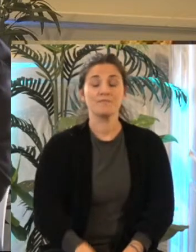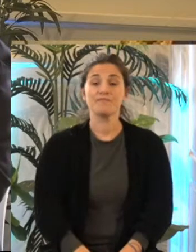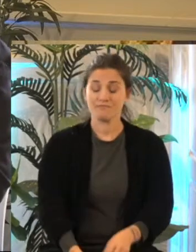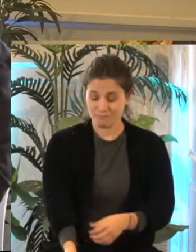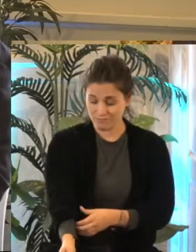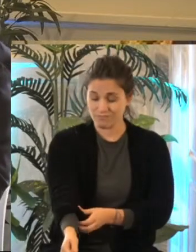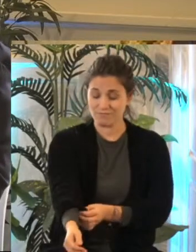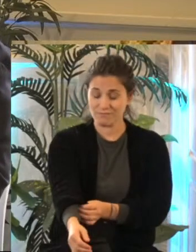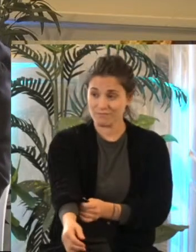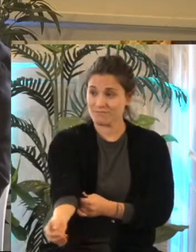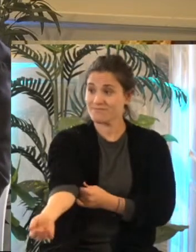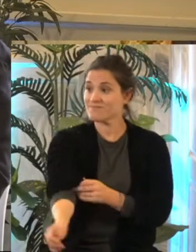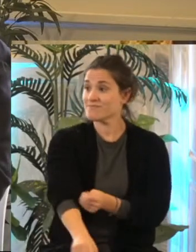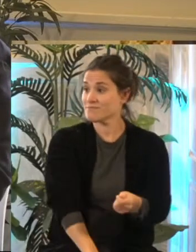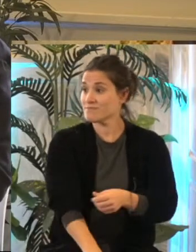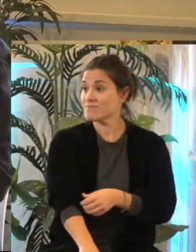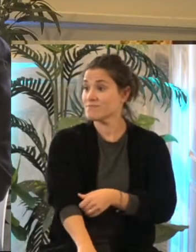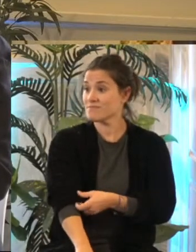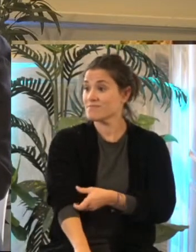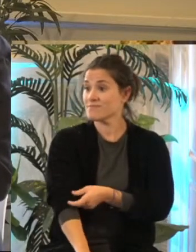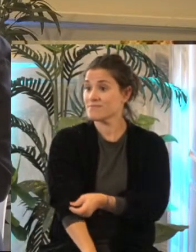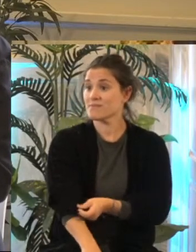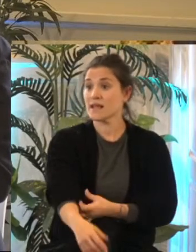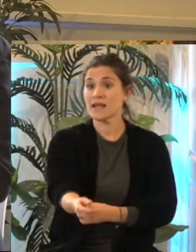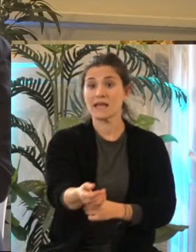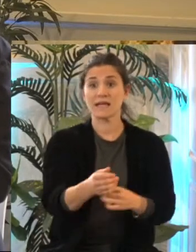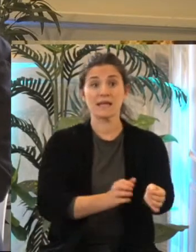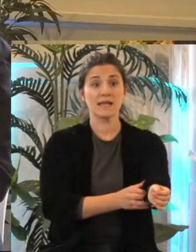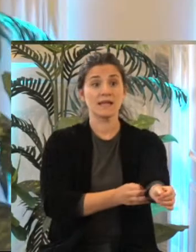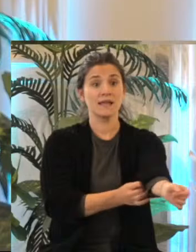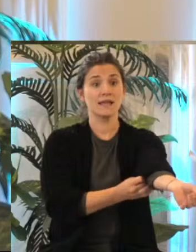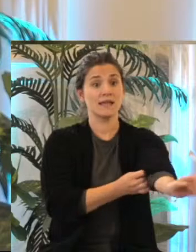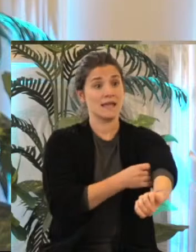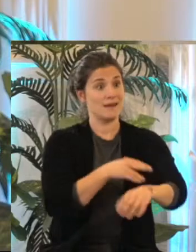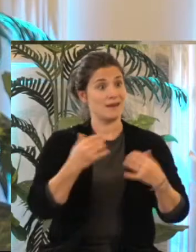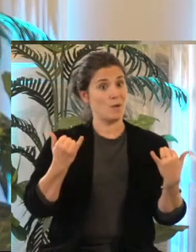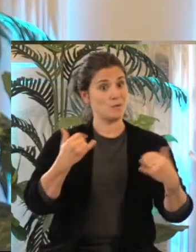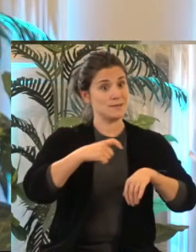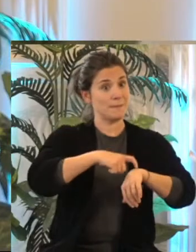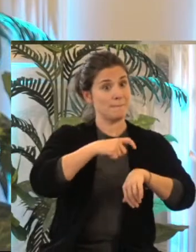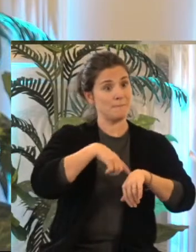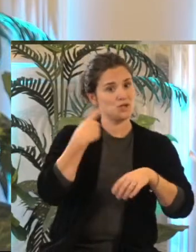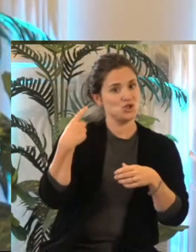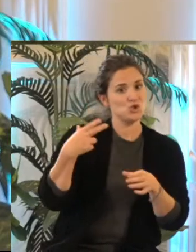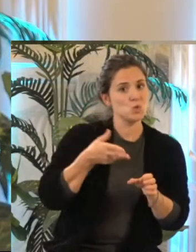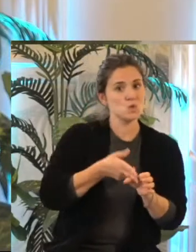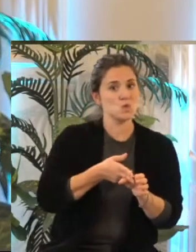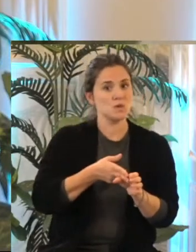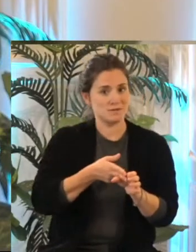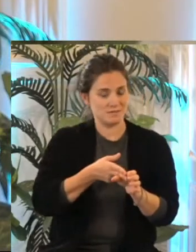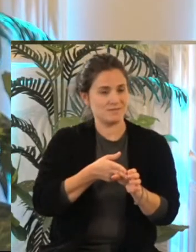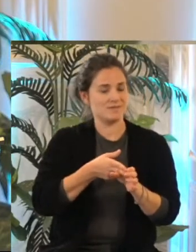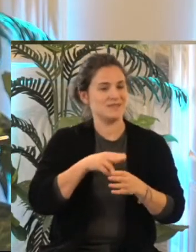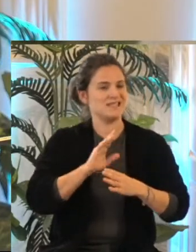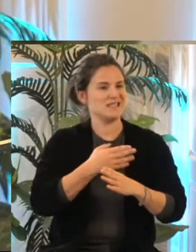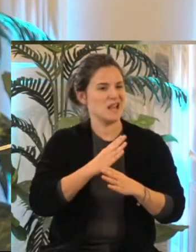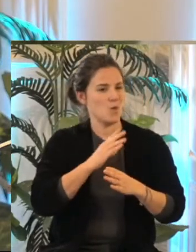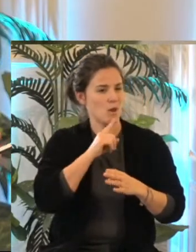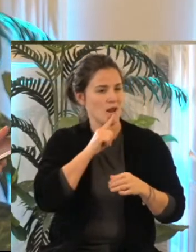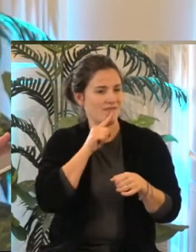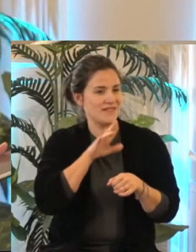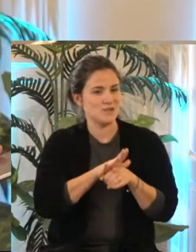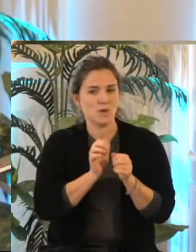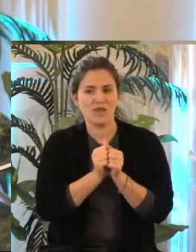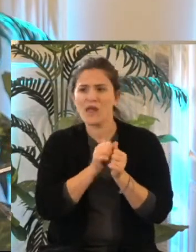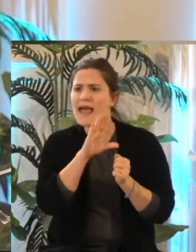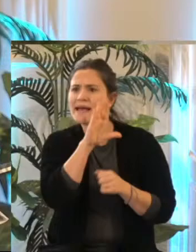please join us in just a moment in saying our covenant together. As I'm going to let our ushers go ahead and do this. And actually, I